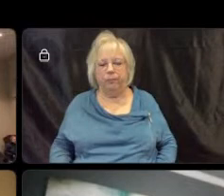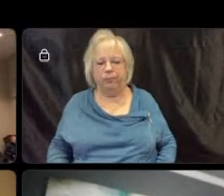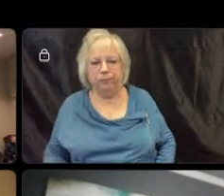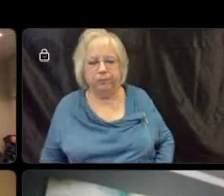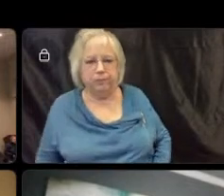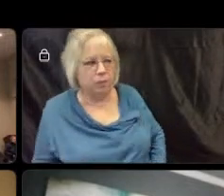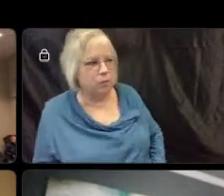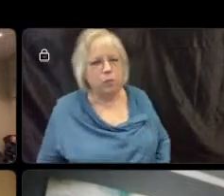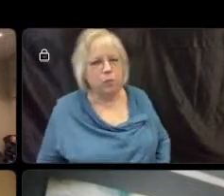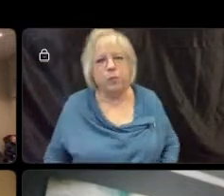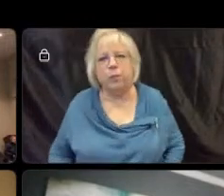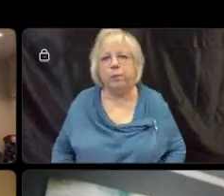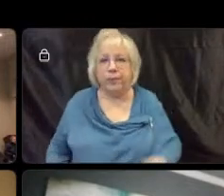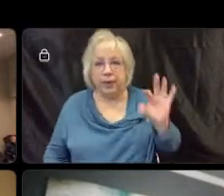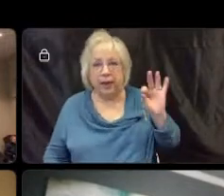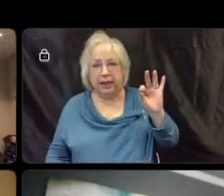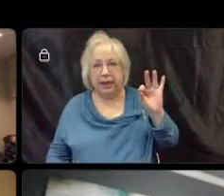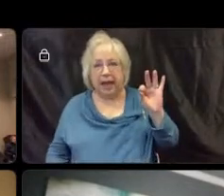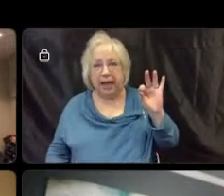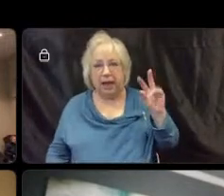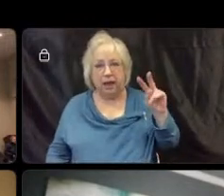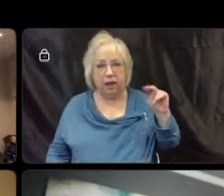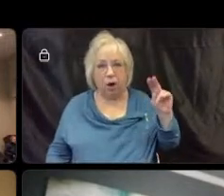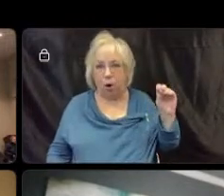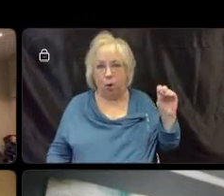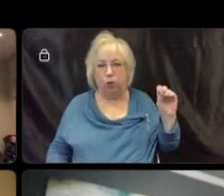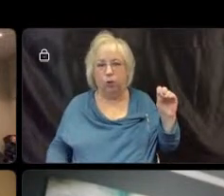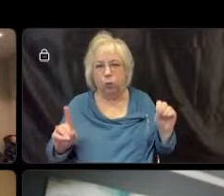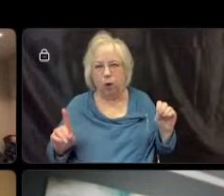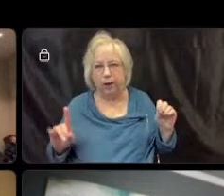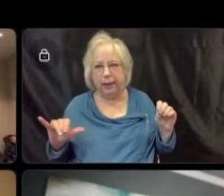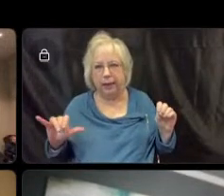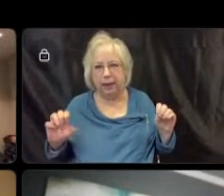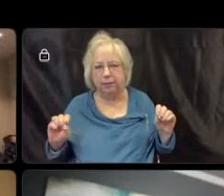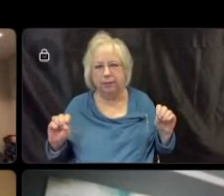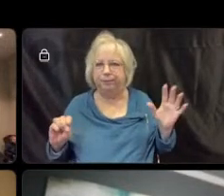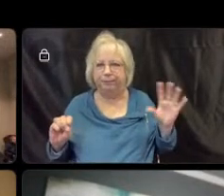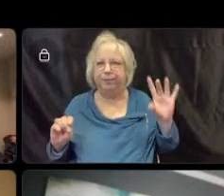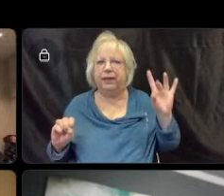1 yes, 9 no's. Excuse me, 8.